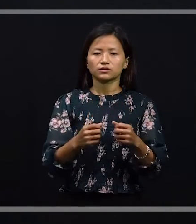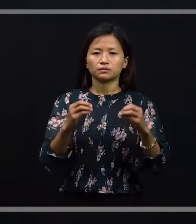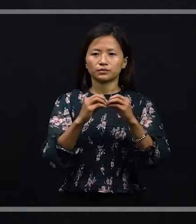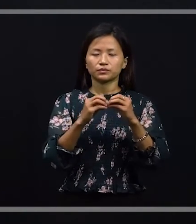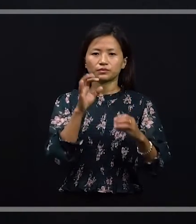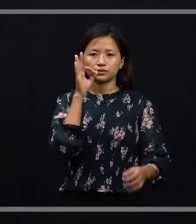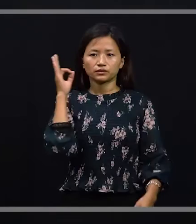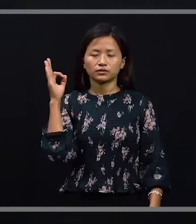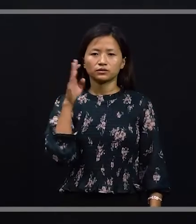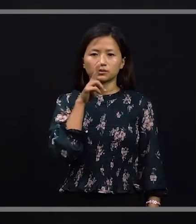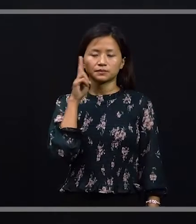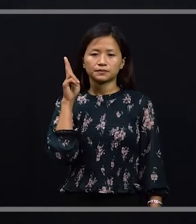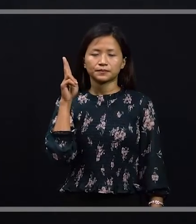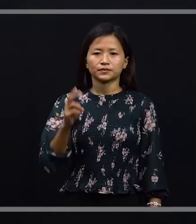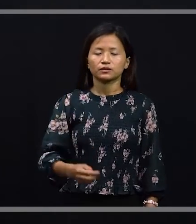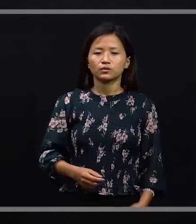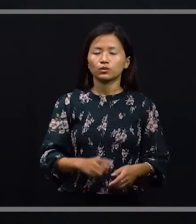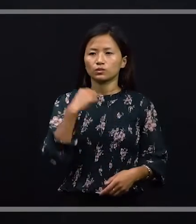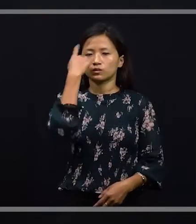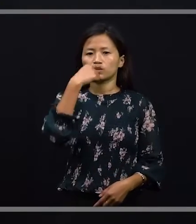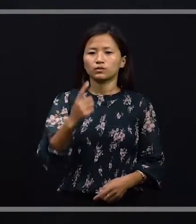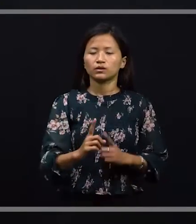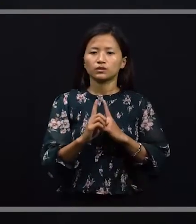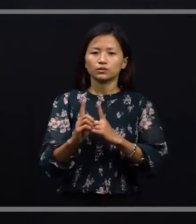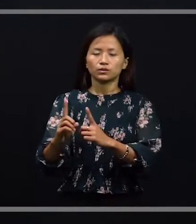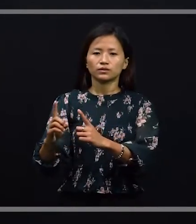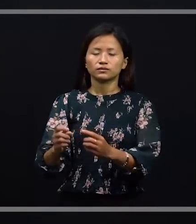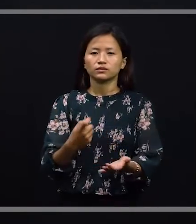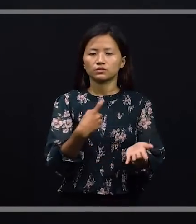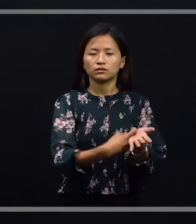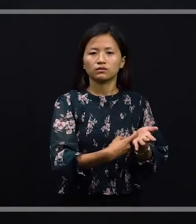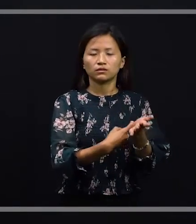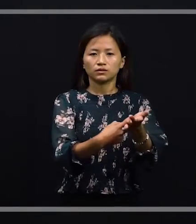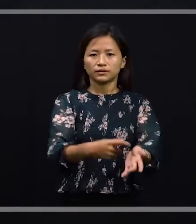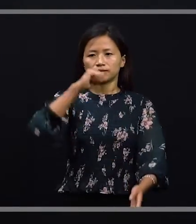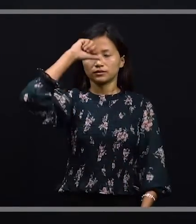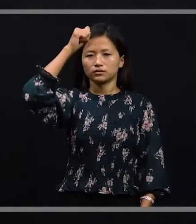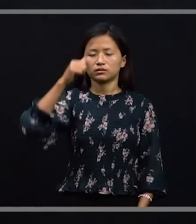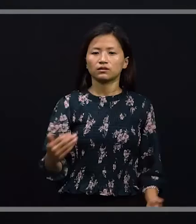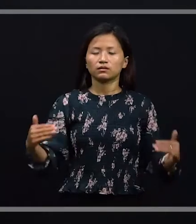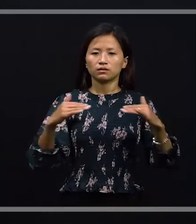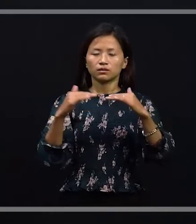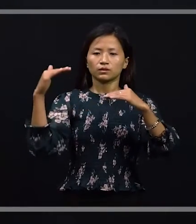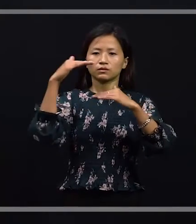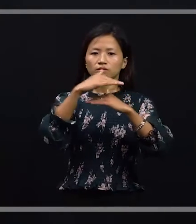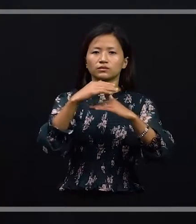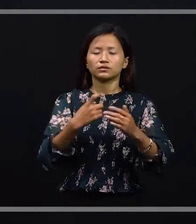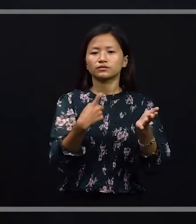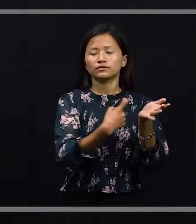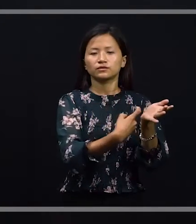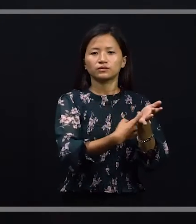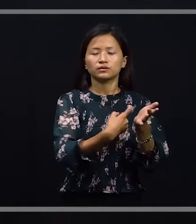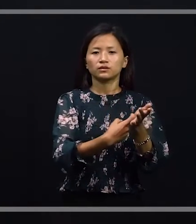follow that. Like, for example, they have to do animal sacrifices just to please the god, and he told the people that